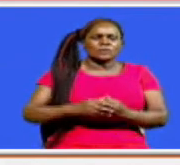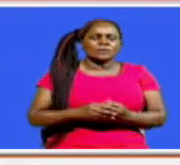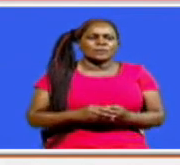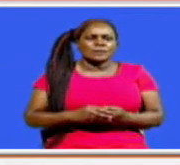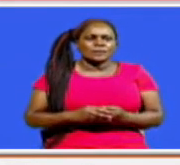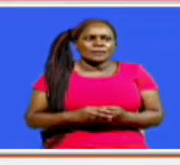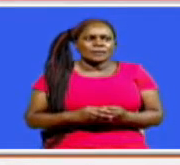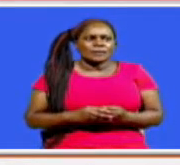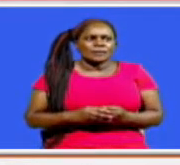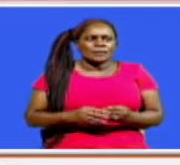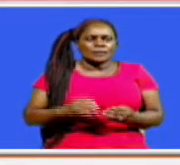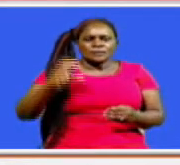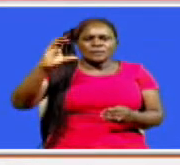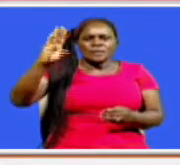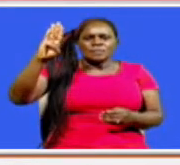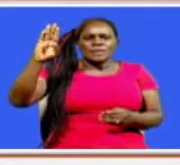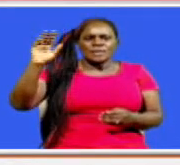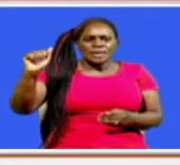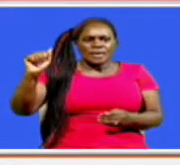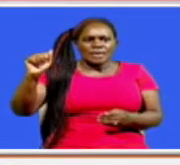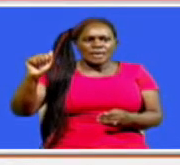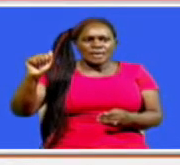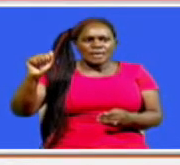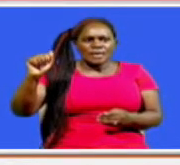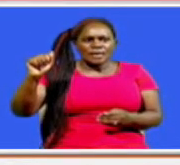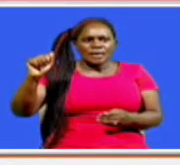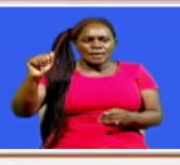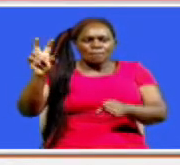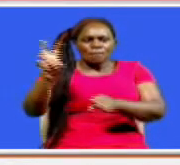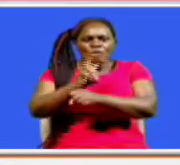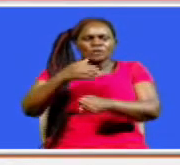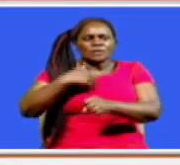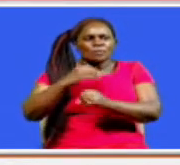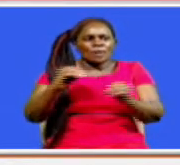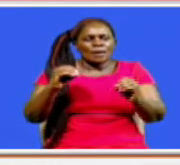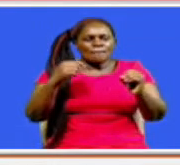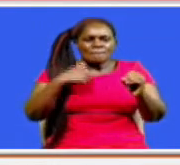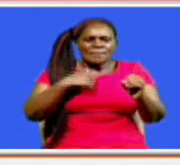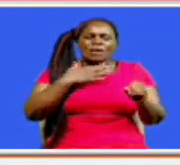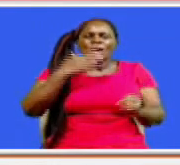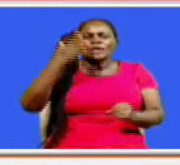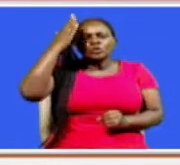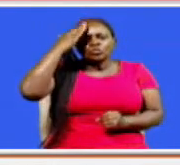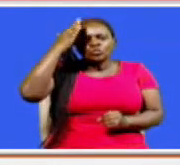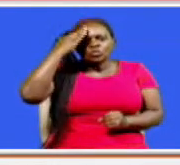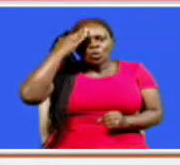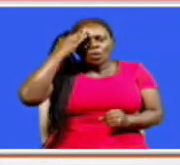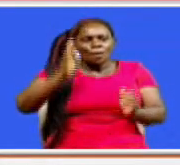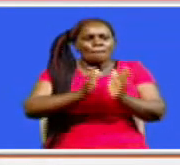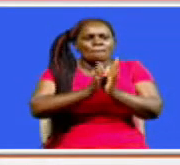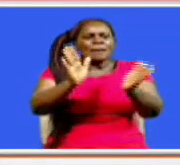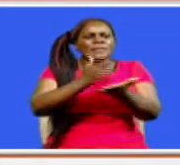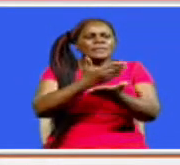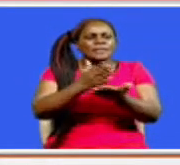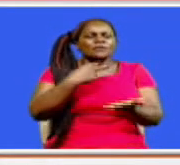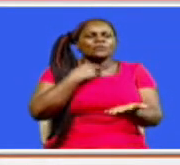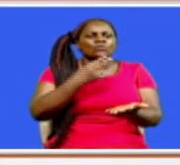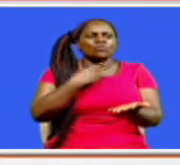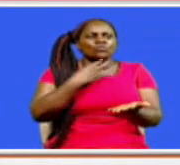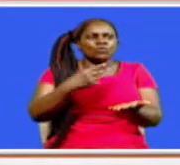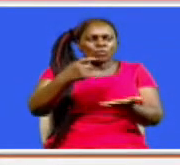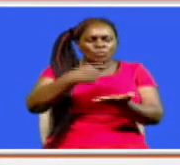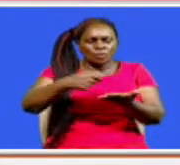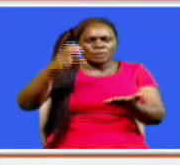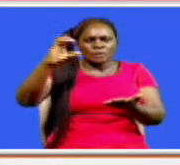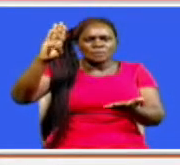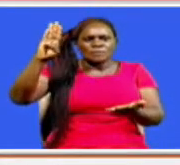signing a CBA that was non-monetary. Can I be told which public sector union signed a monetary